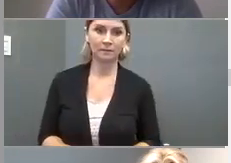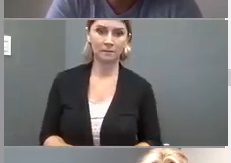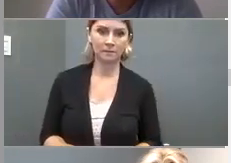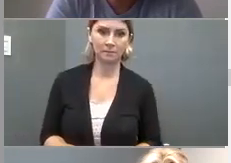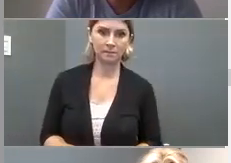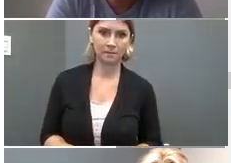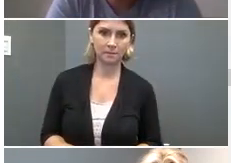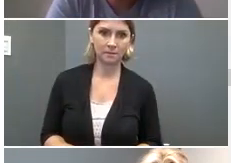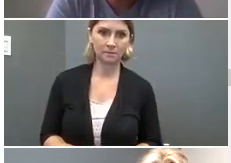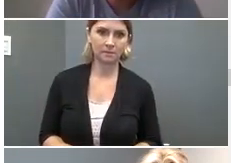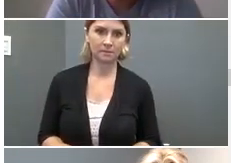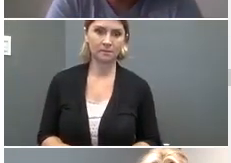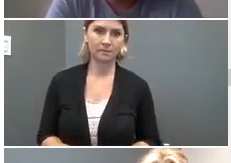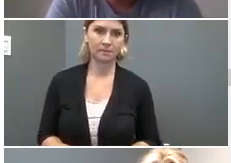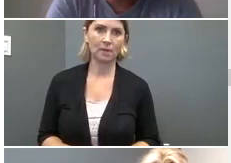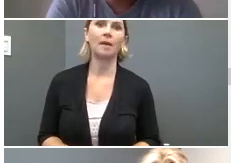Okay.